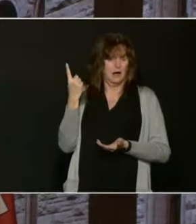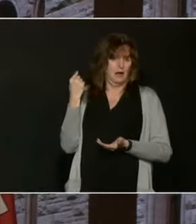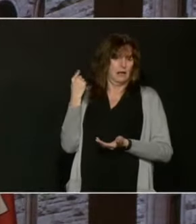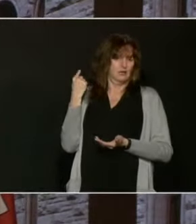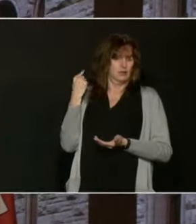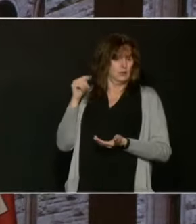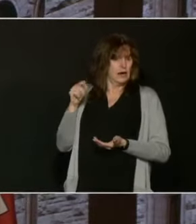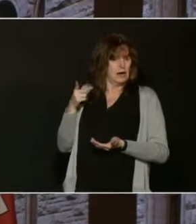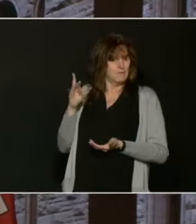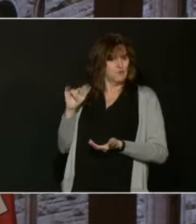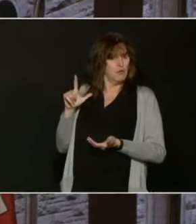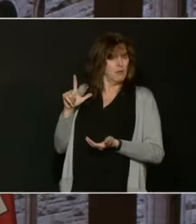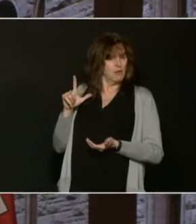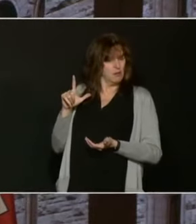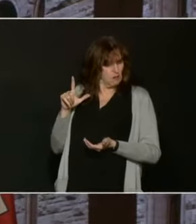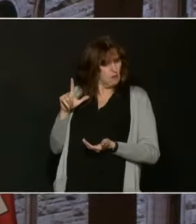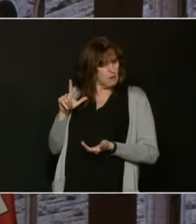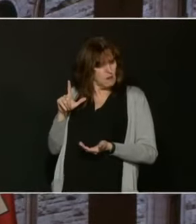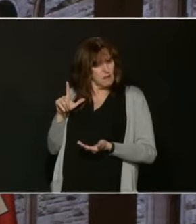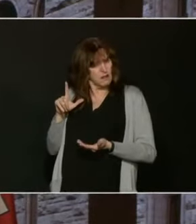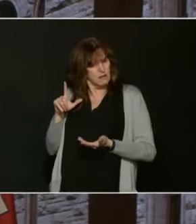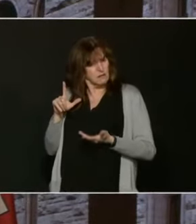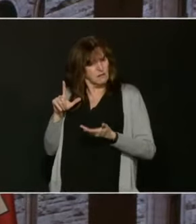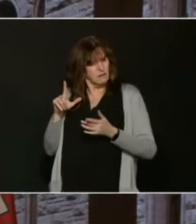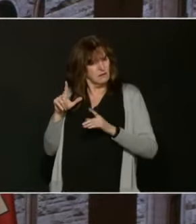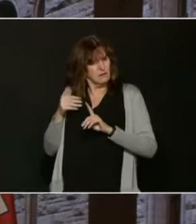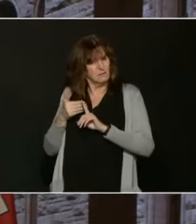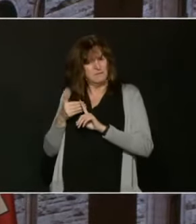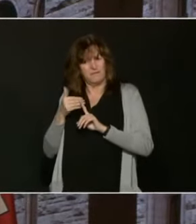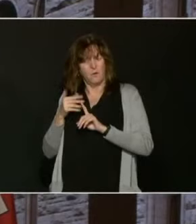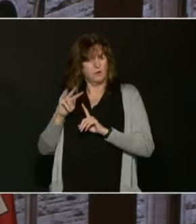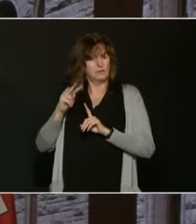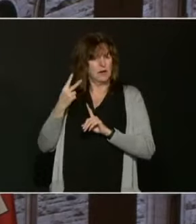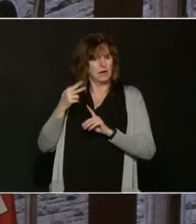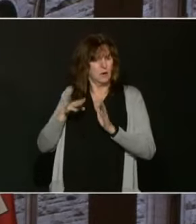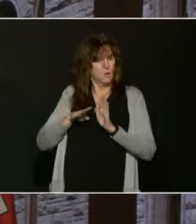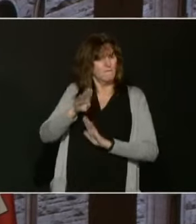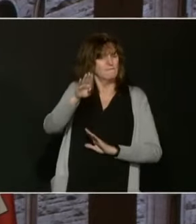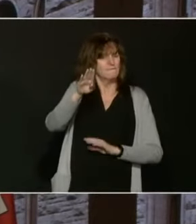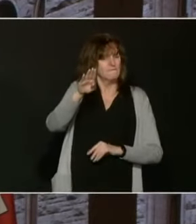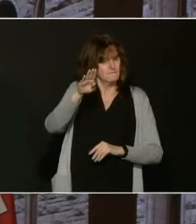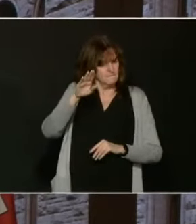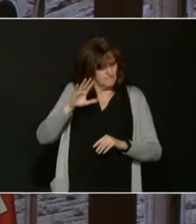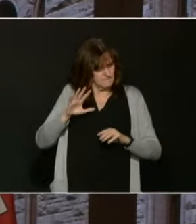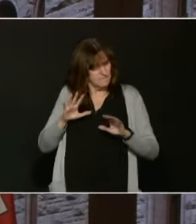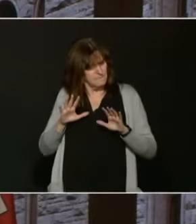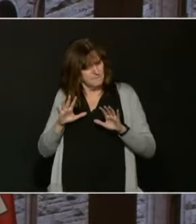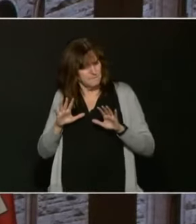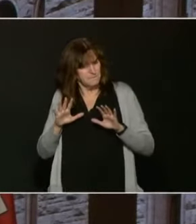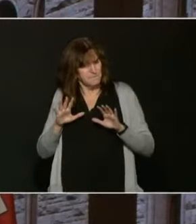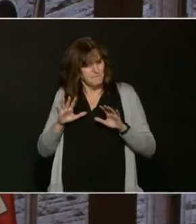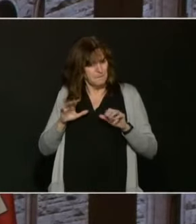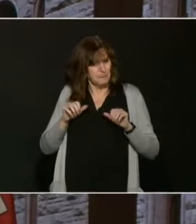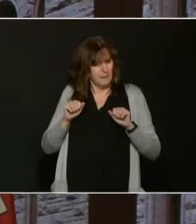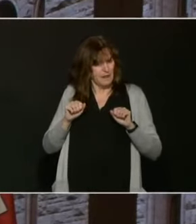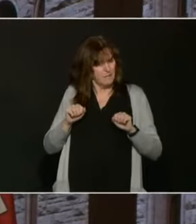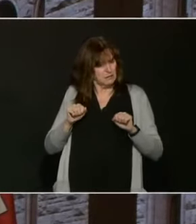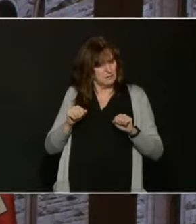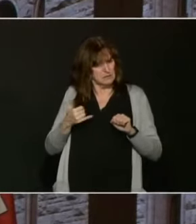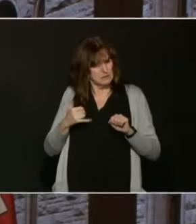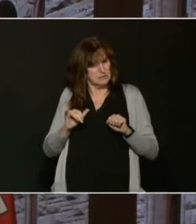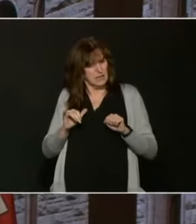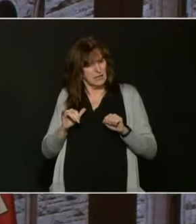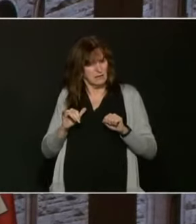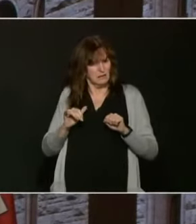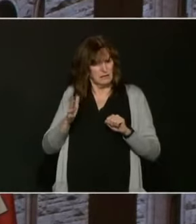up and before the second wave of that number was not out of reach. That was quite possible. And so as